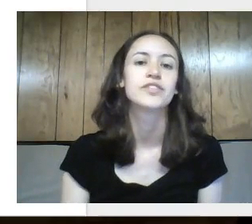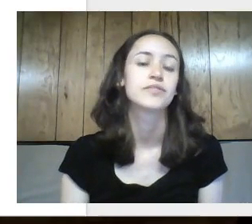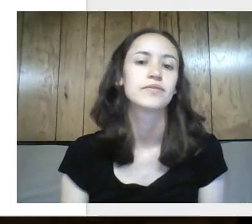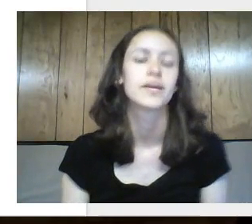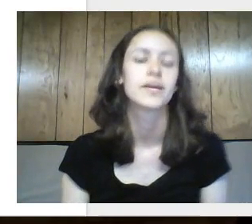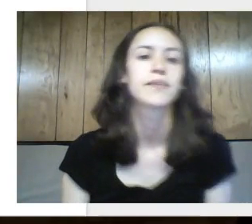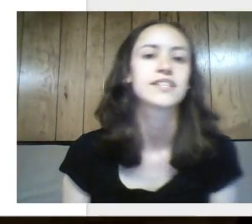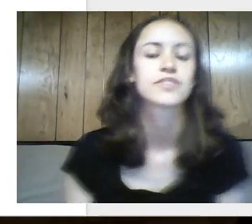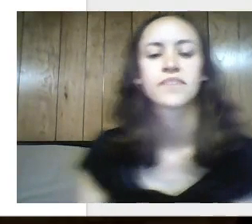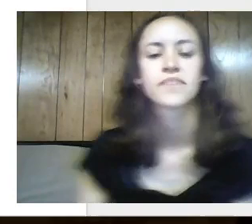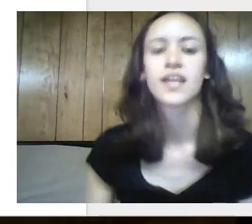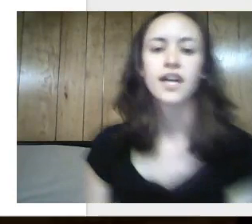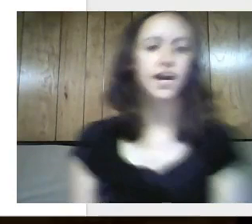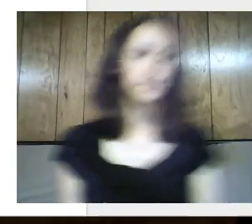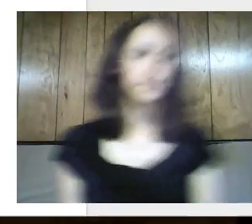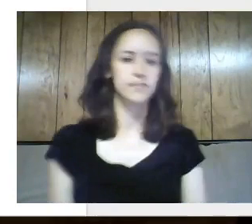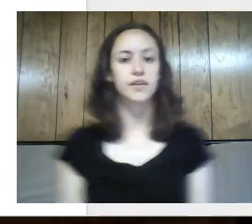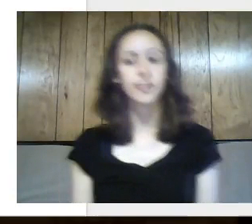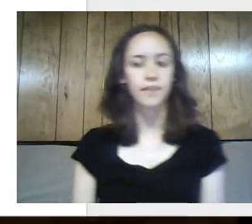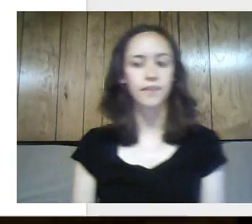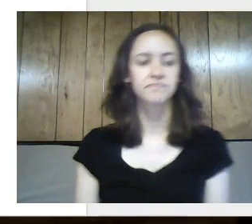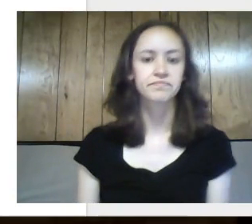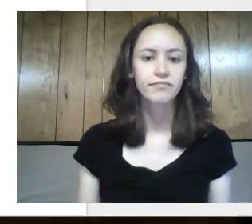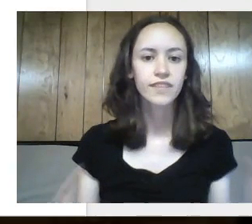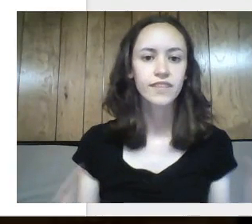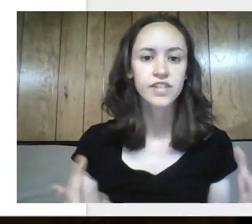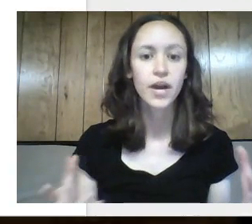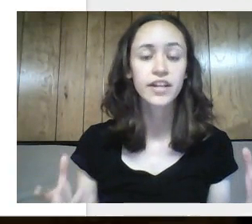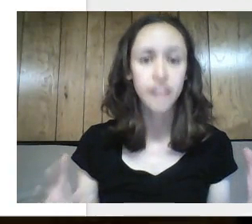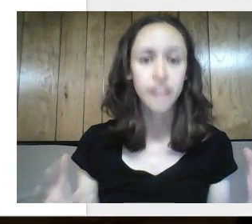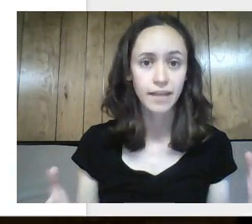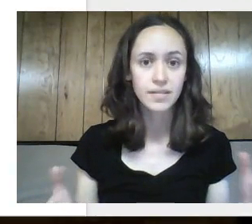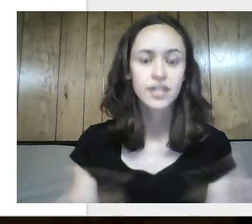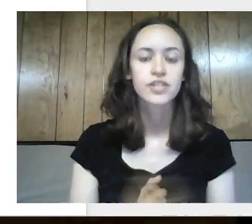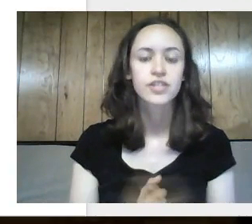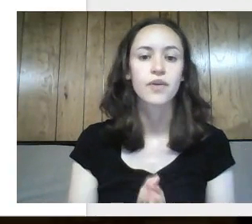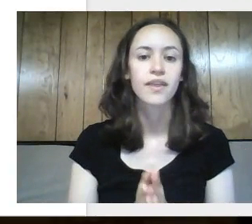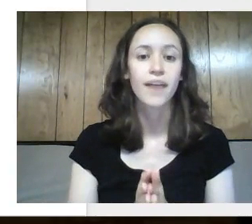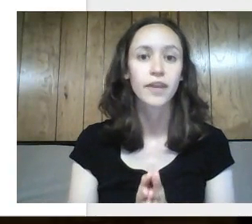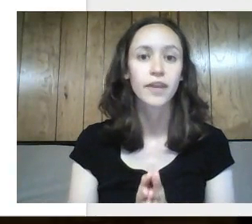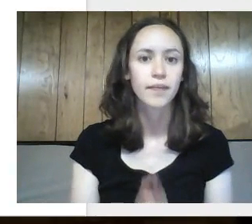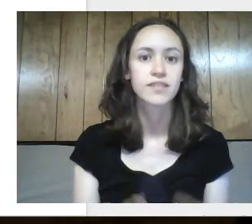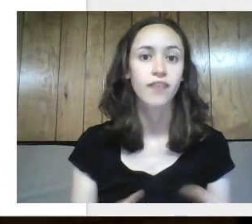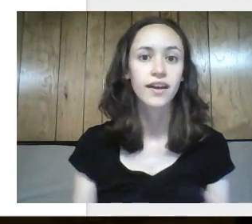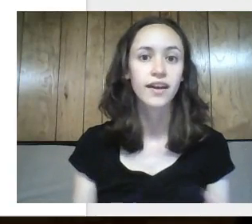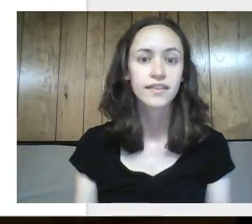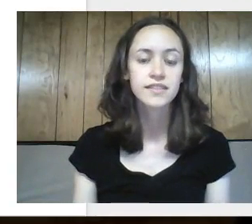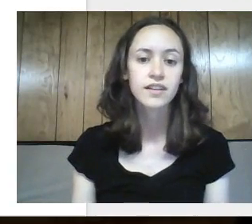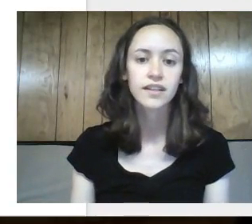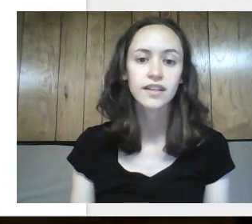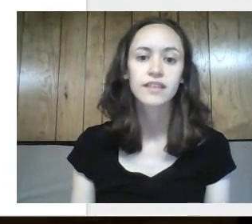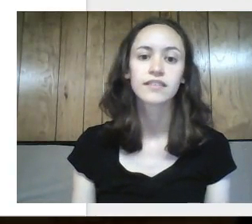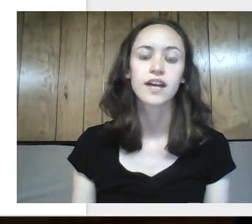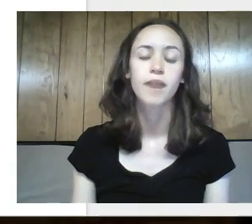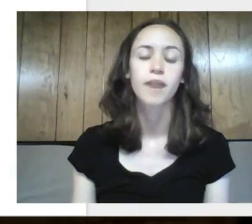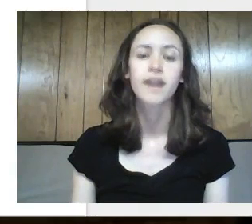would do when I would teach. So anyway, so unashamed, so that word happens a lot in this